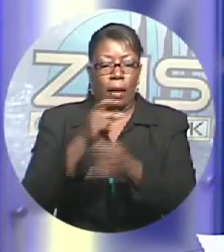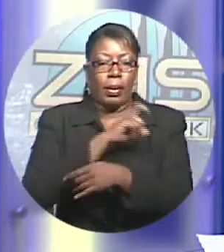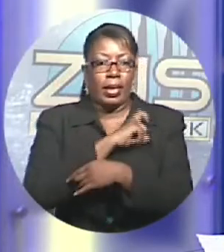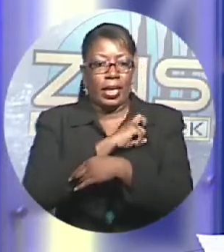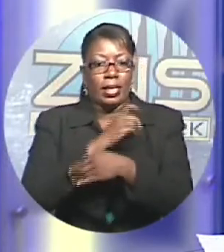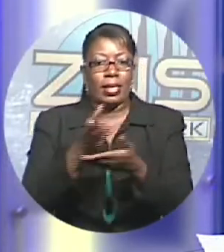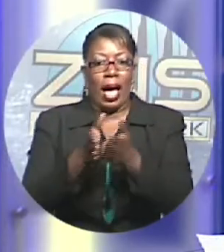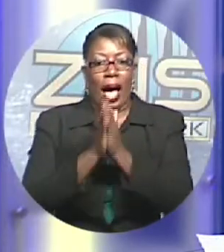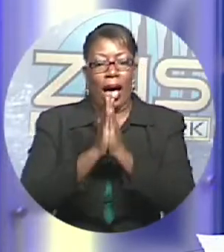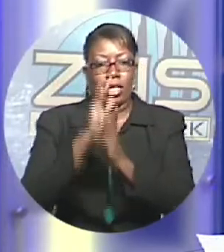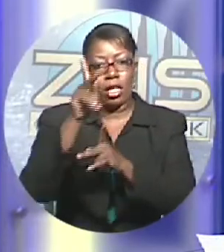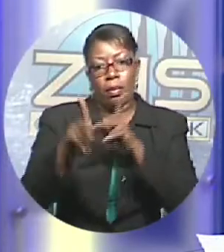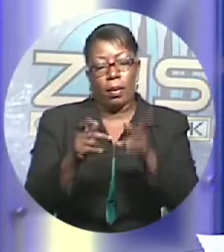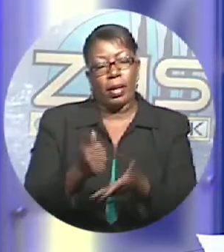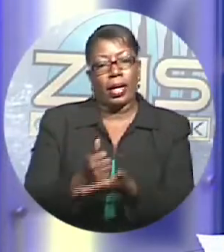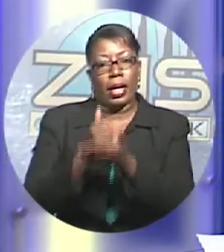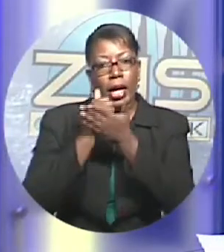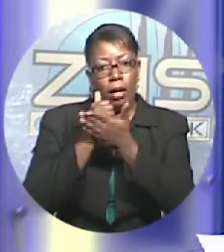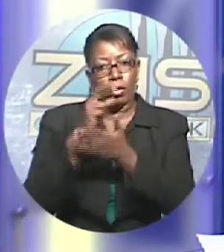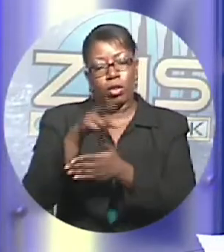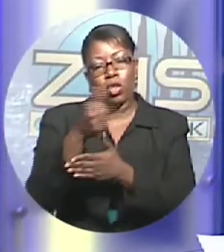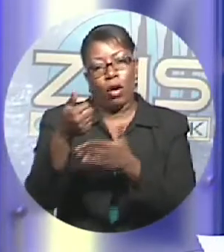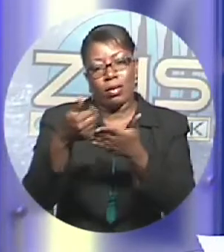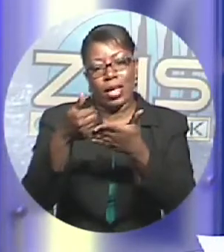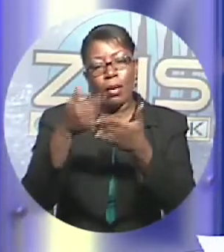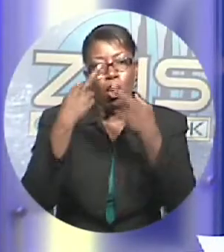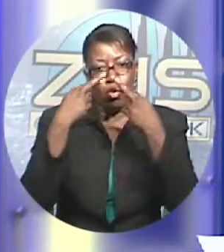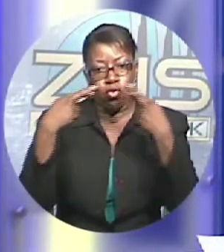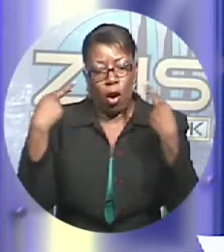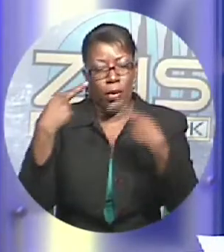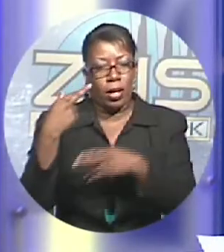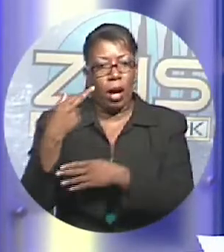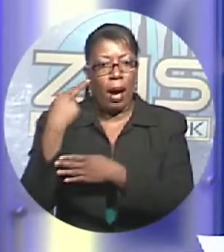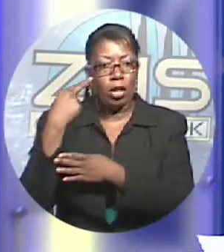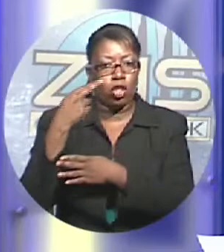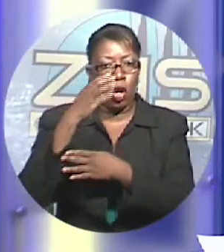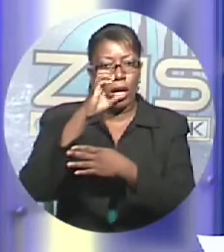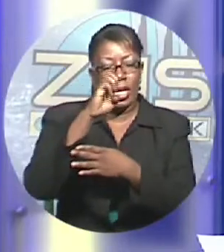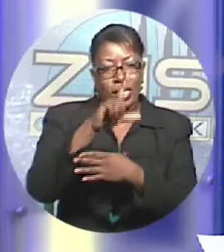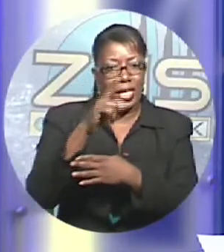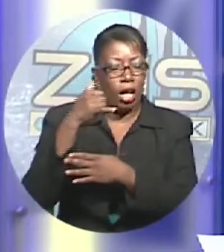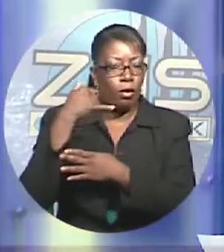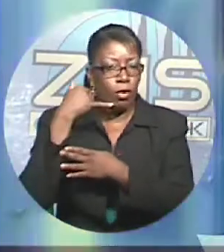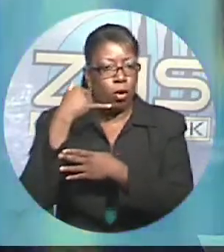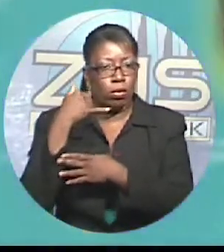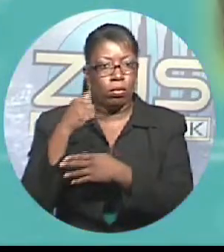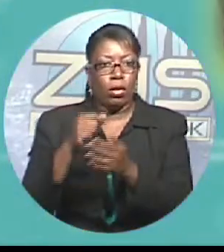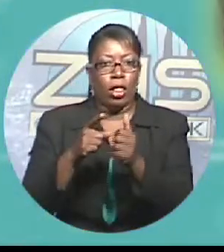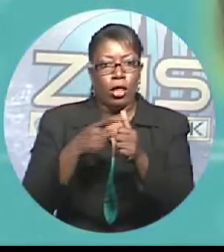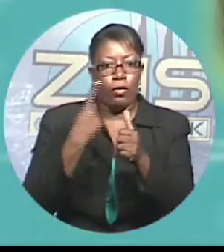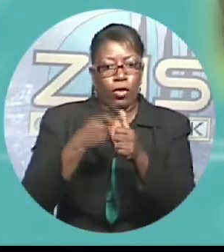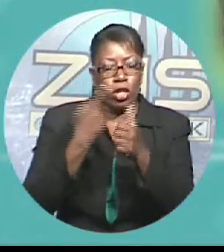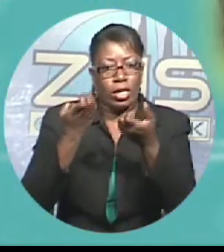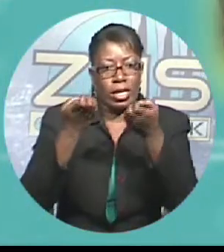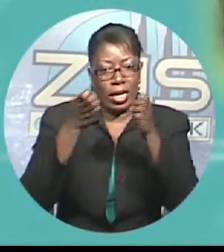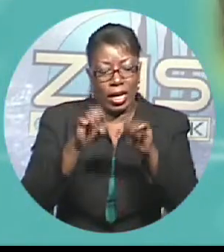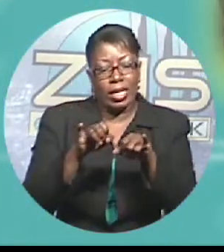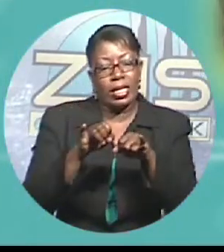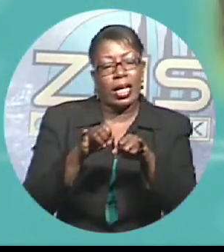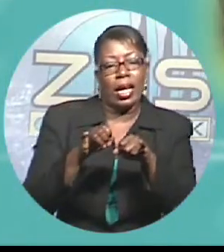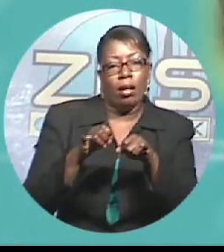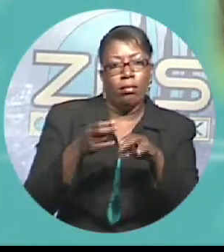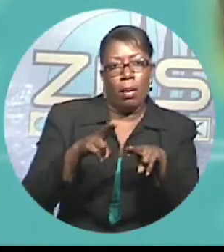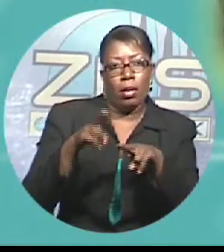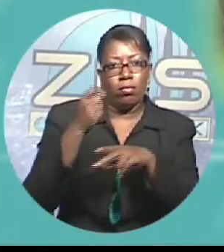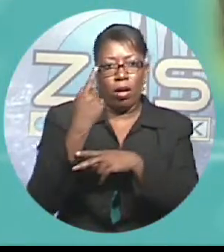the public's help in solving several armed robberies involving cell phones. Police say the first incident happened just before 11 o'clock